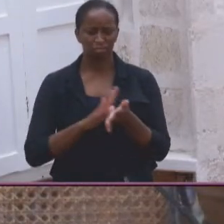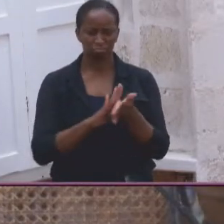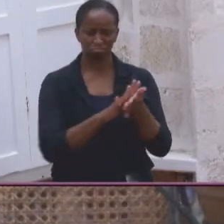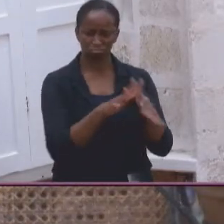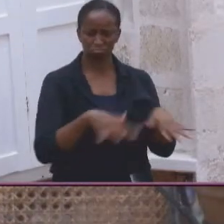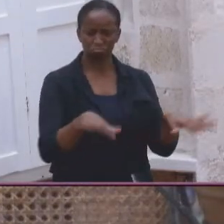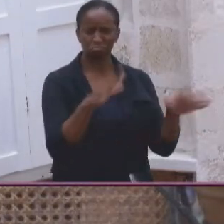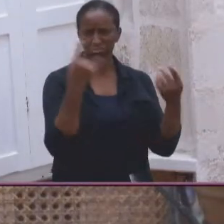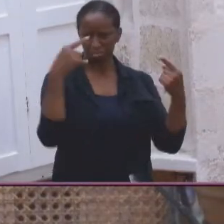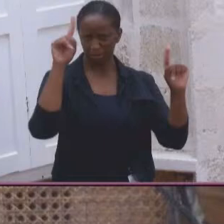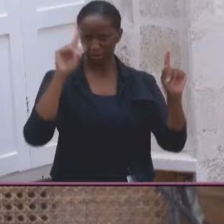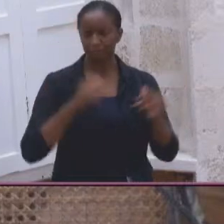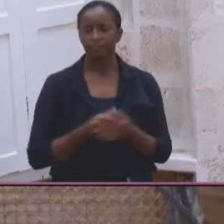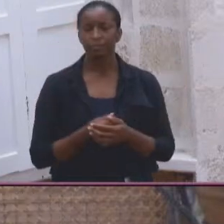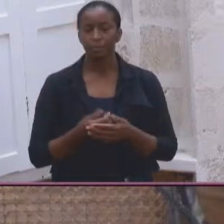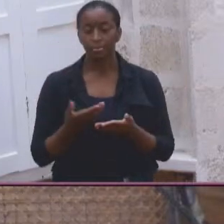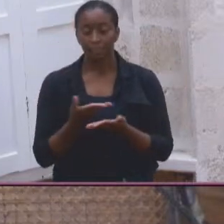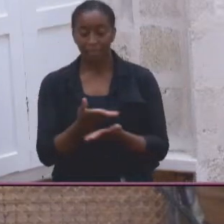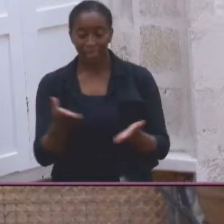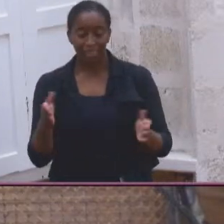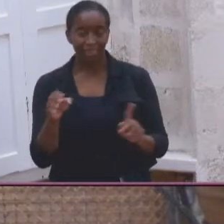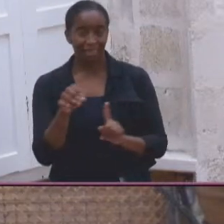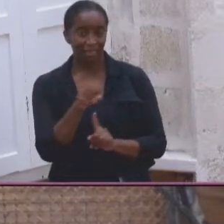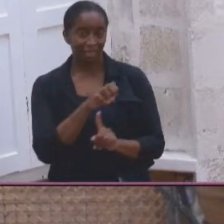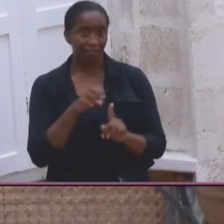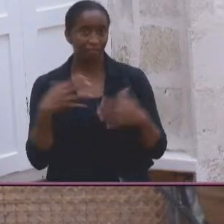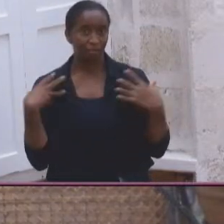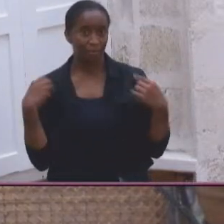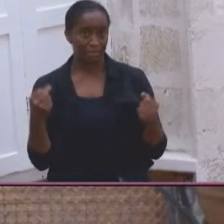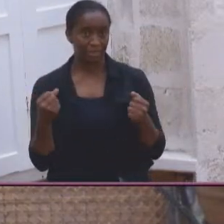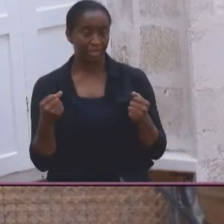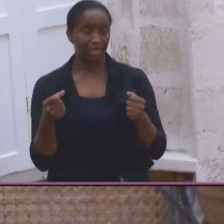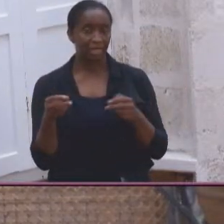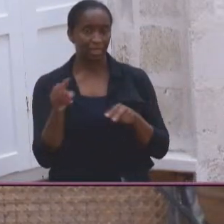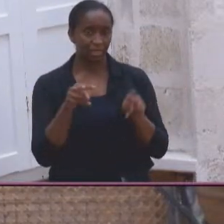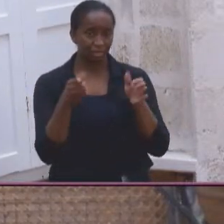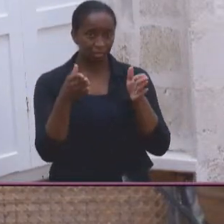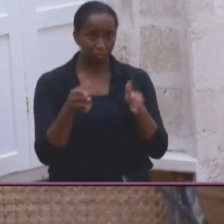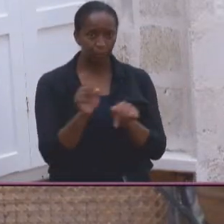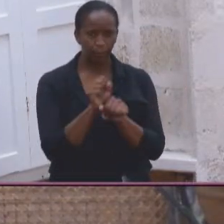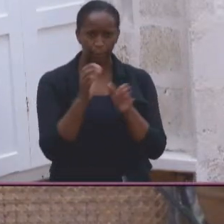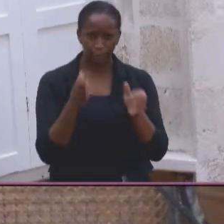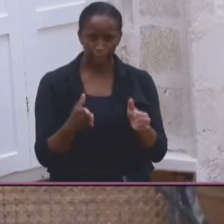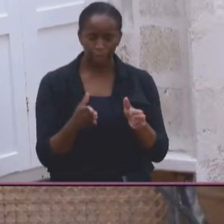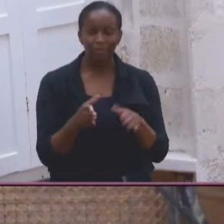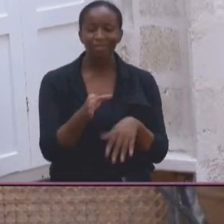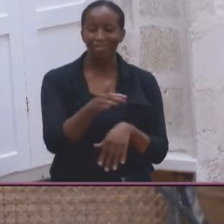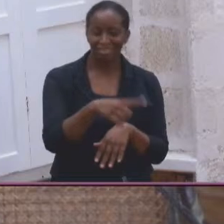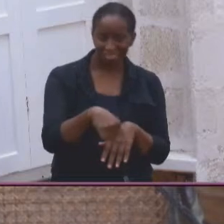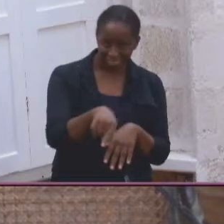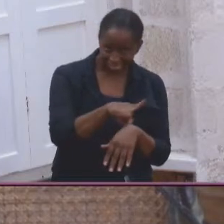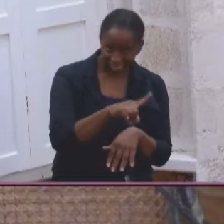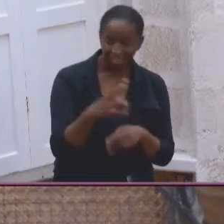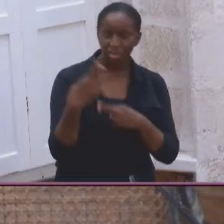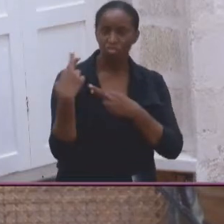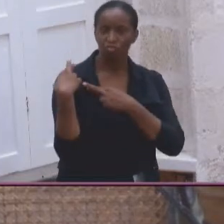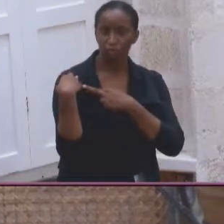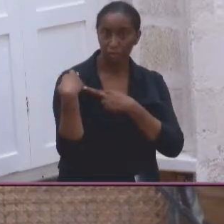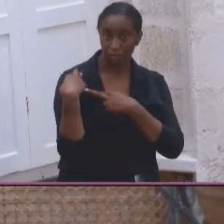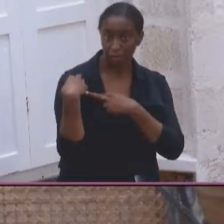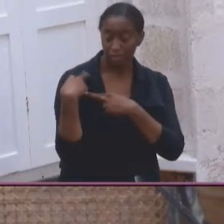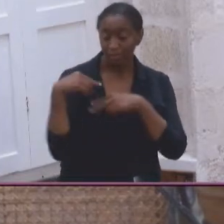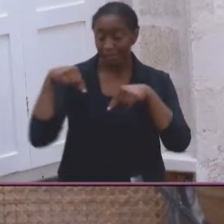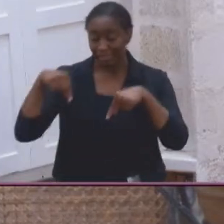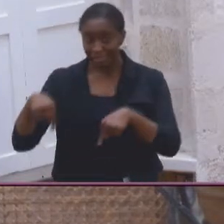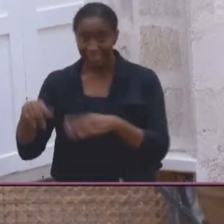officers, who for the most part would be the ones policing this legislation. And that is one of the major reasons why